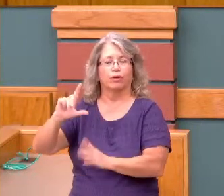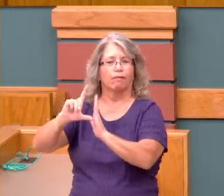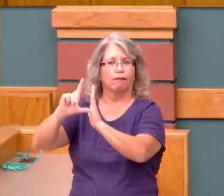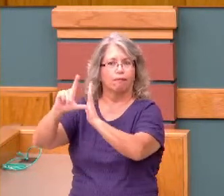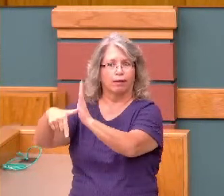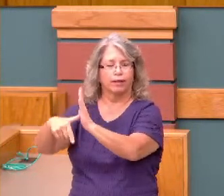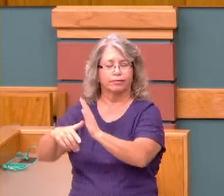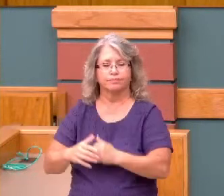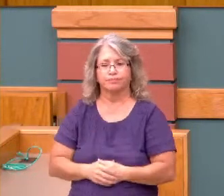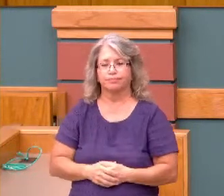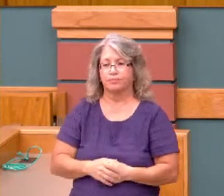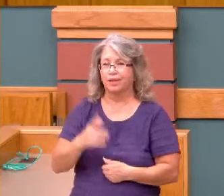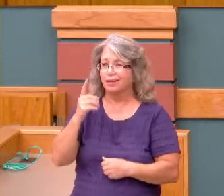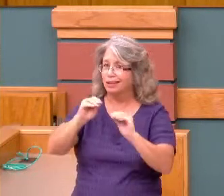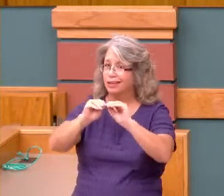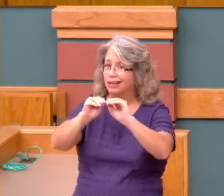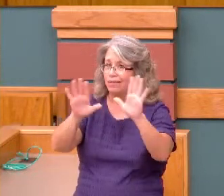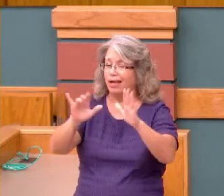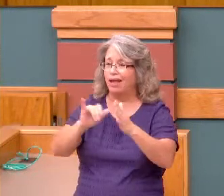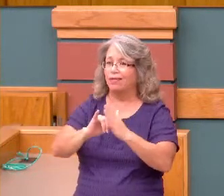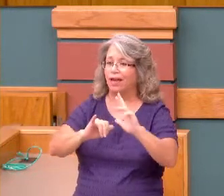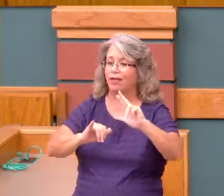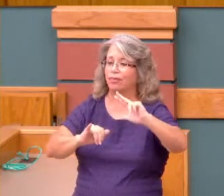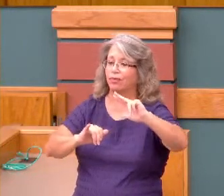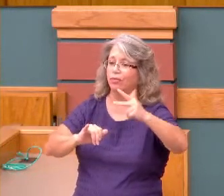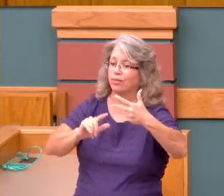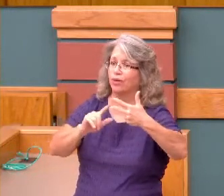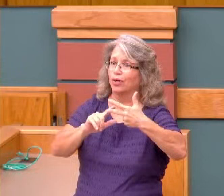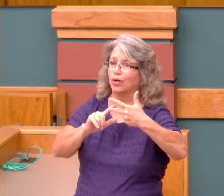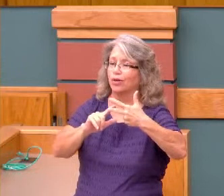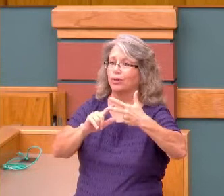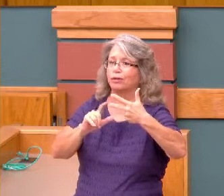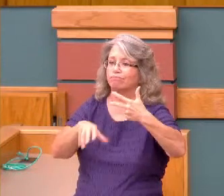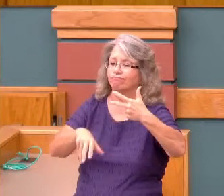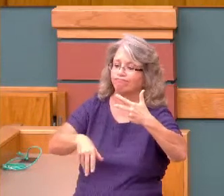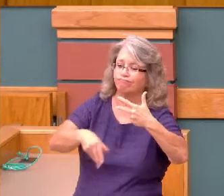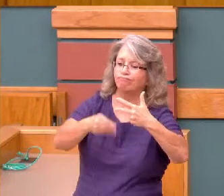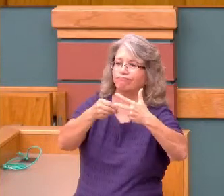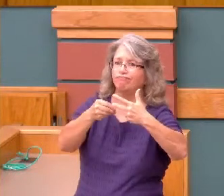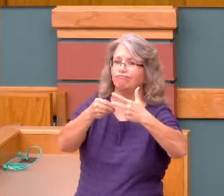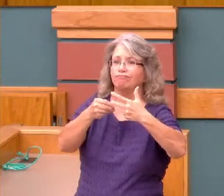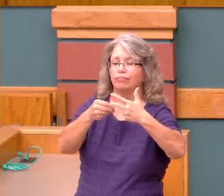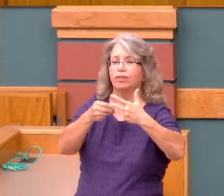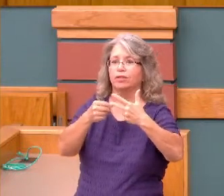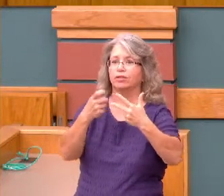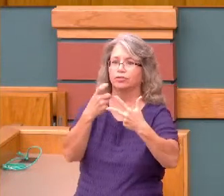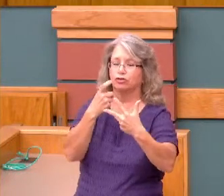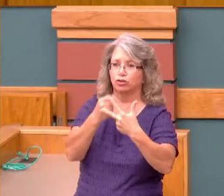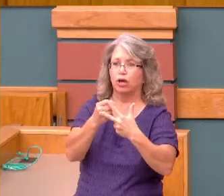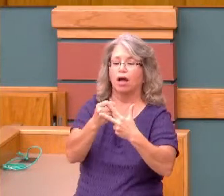is intended as a supplement for healthy individuals,